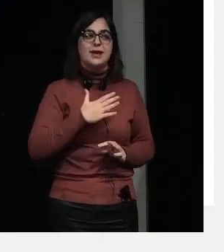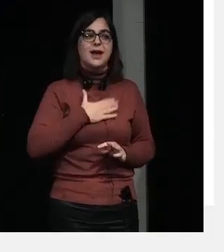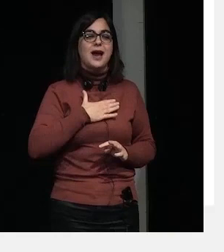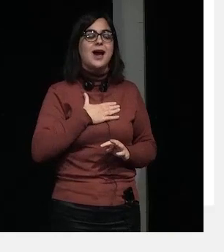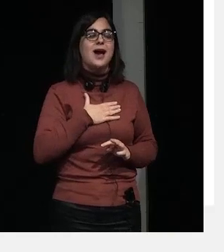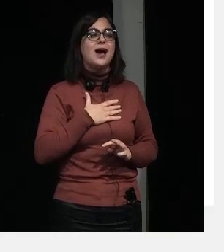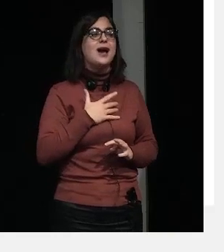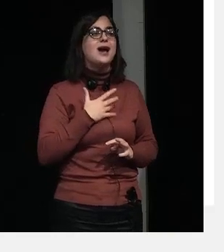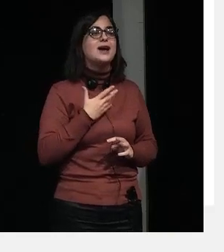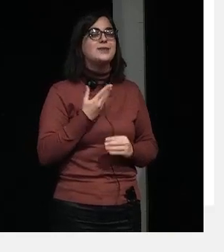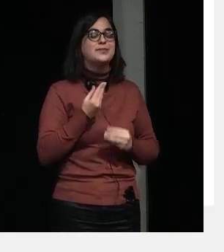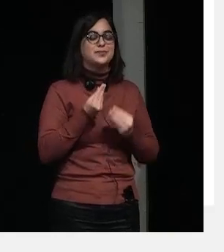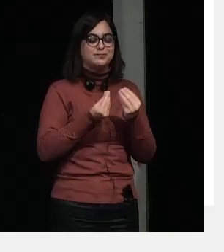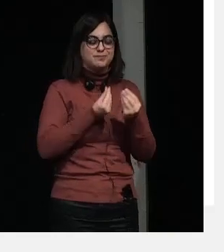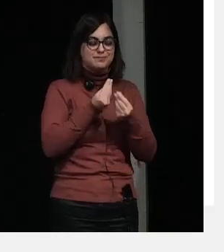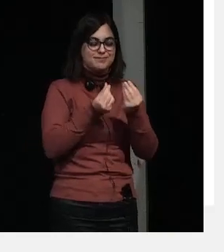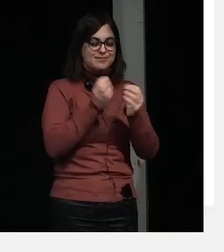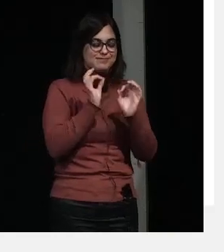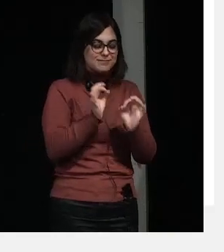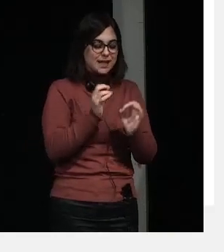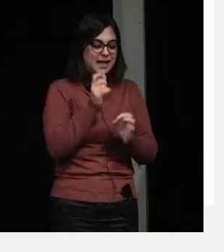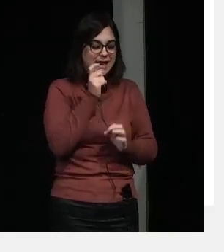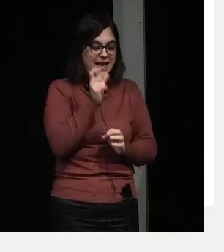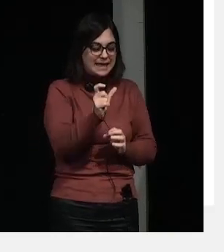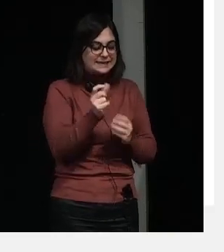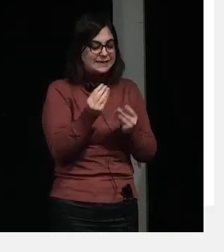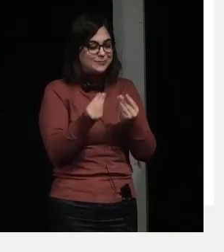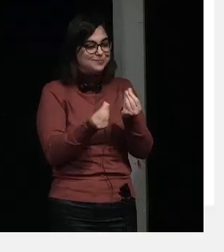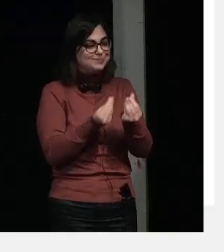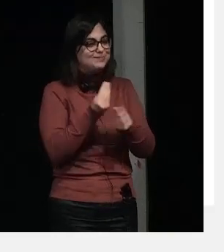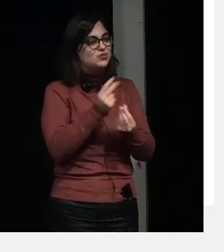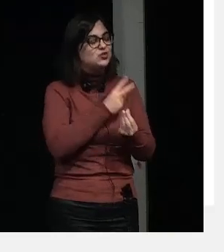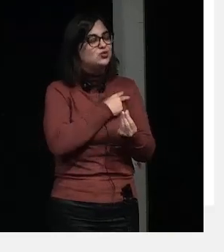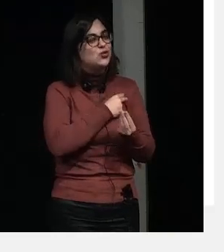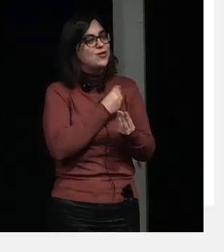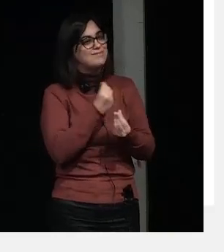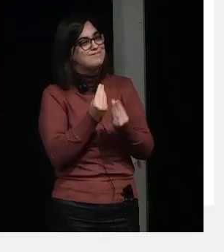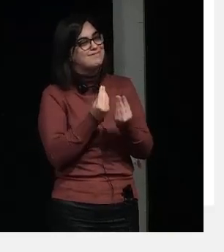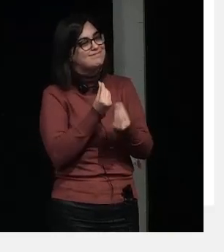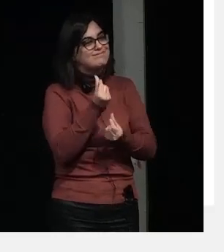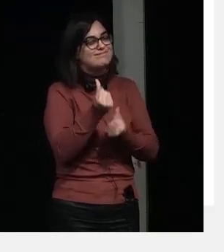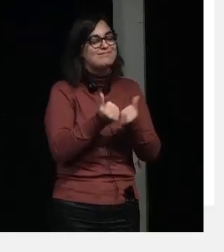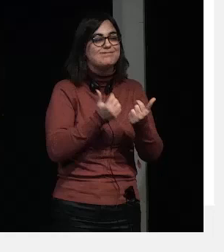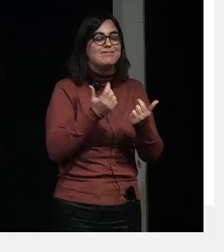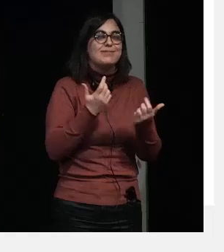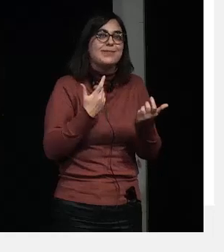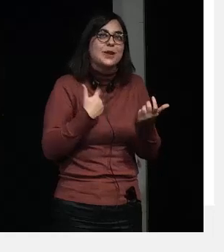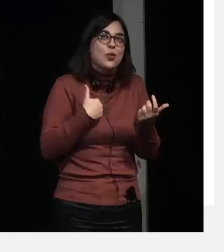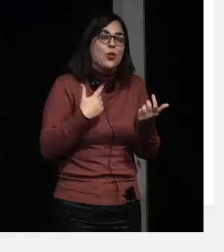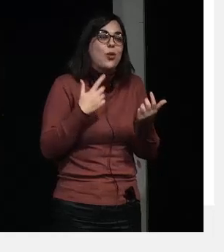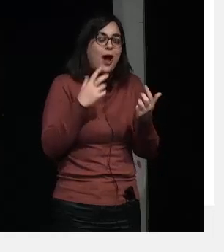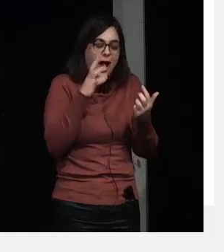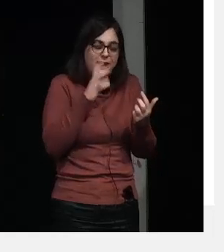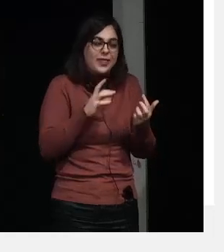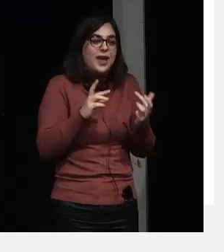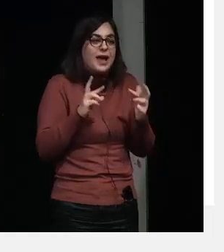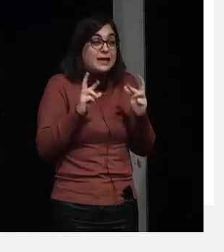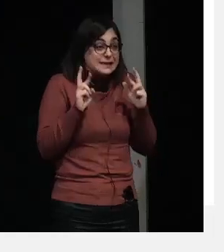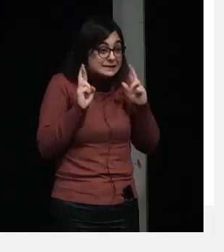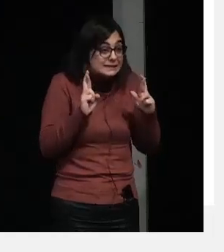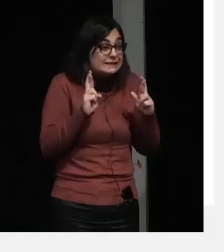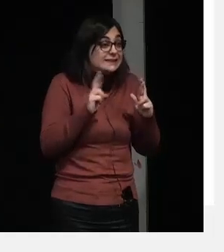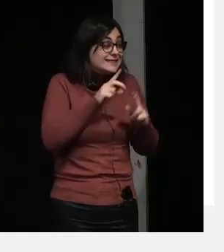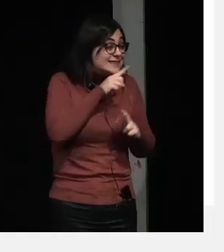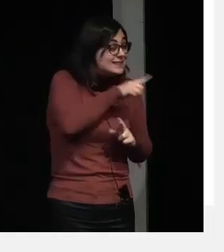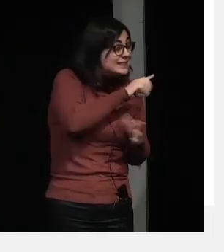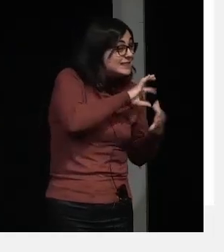it's hard to find the right word, but I'm hopeful in hearing this